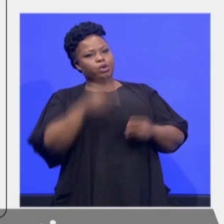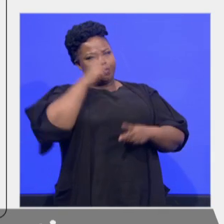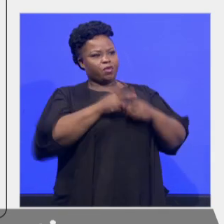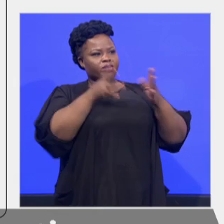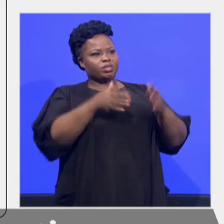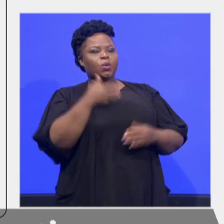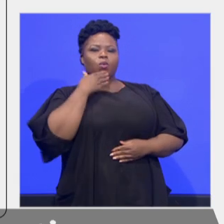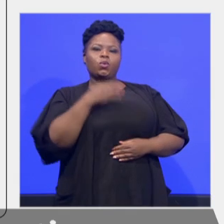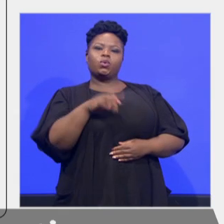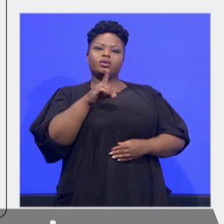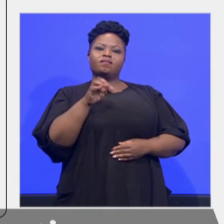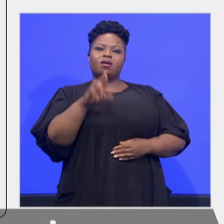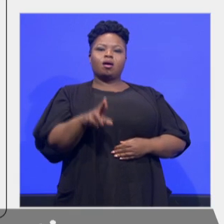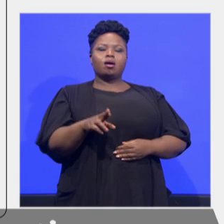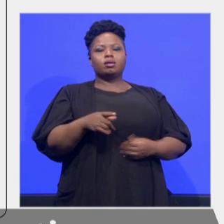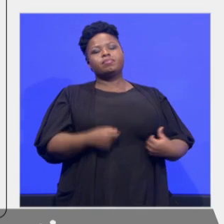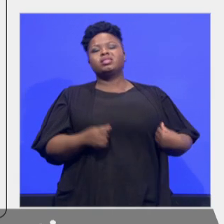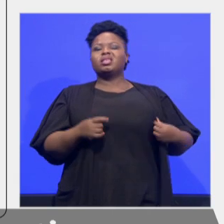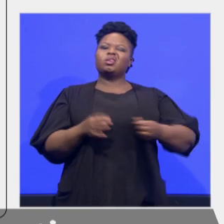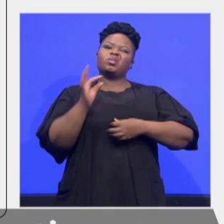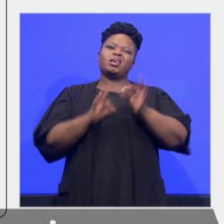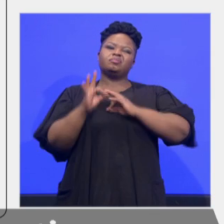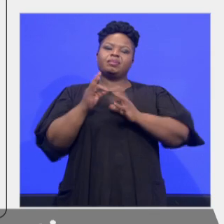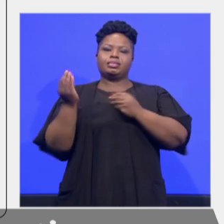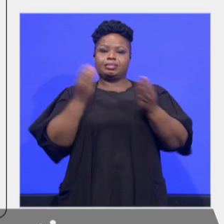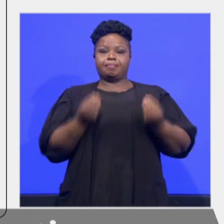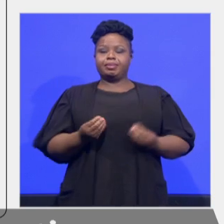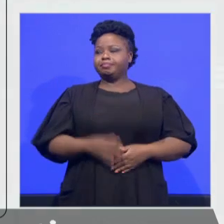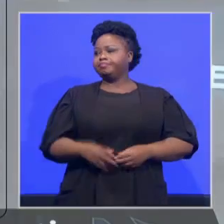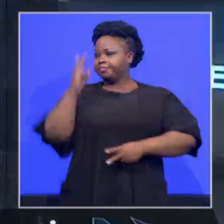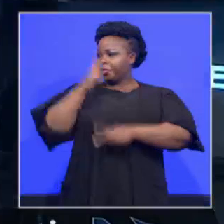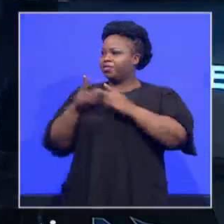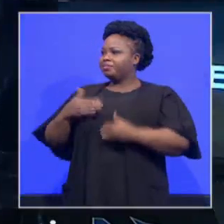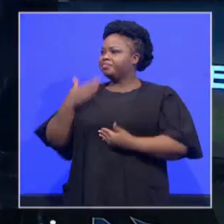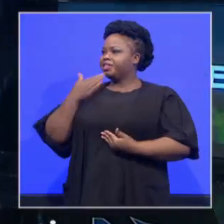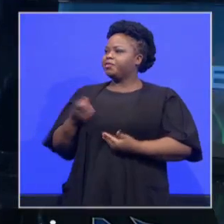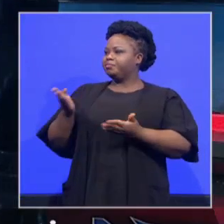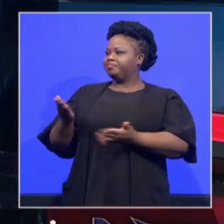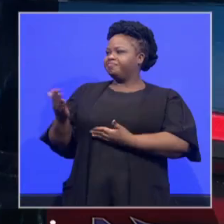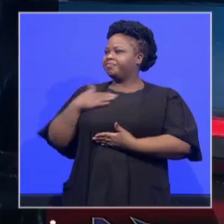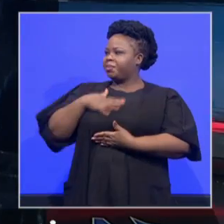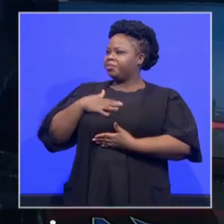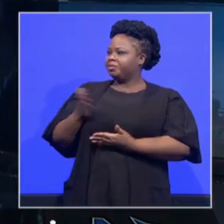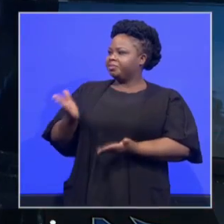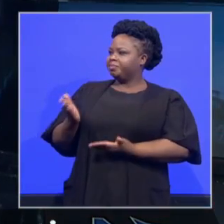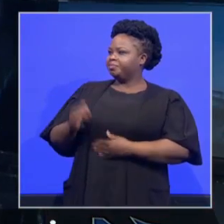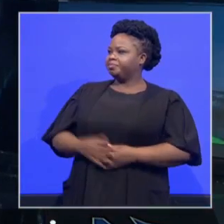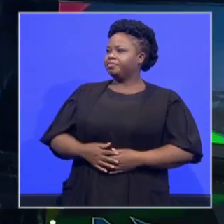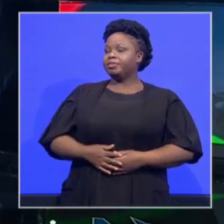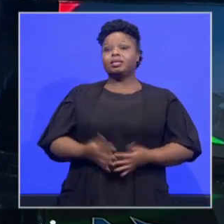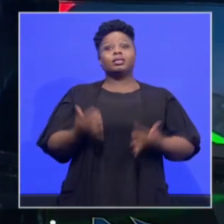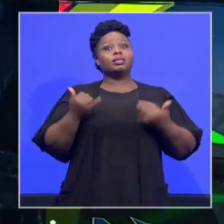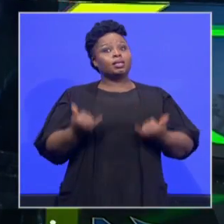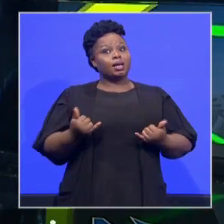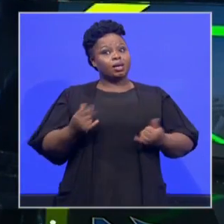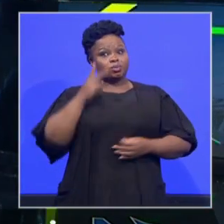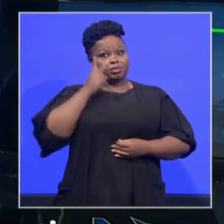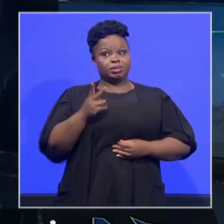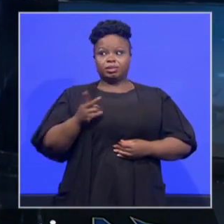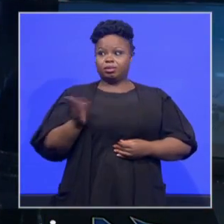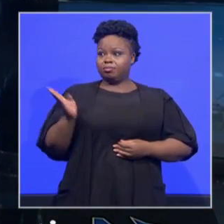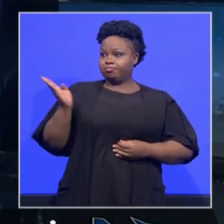Pravesh Debba, who's going to be walking us through some of these numbers. Prof, thank you so much for joining us. Really do appreciate it. We're sitting now, on our